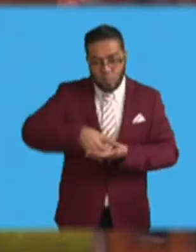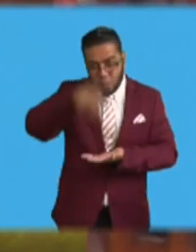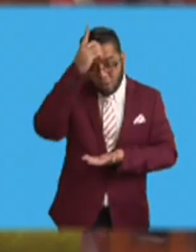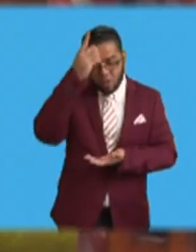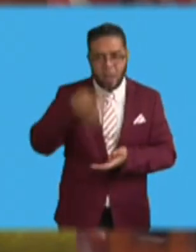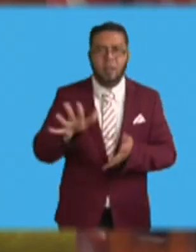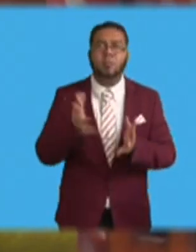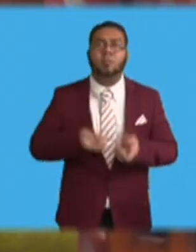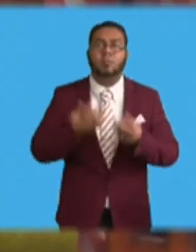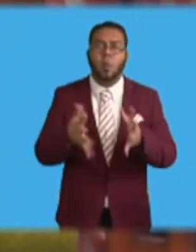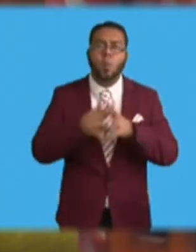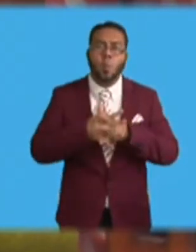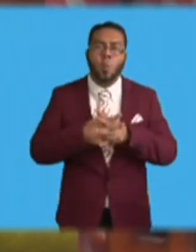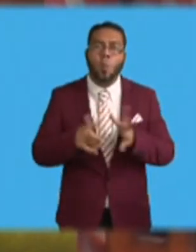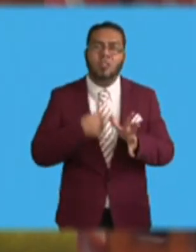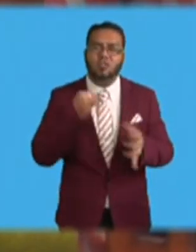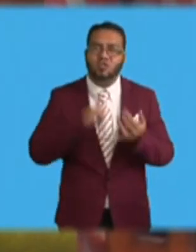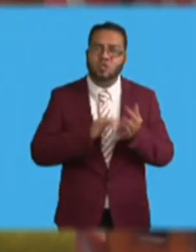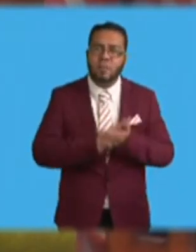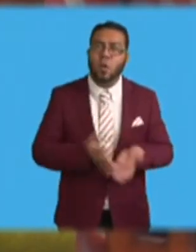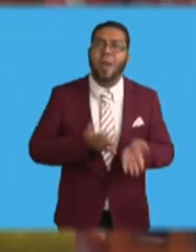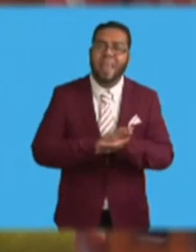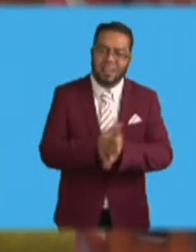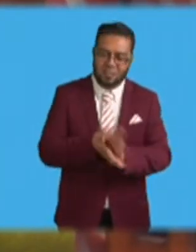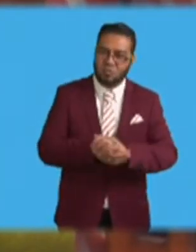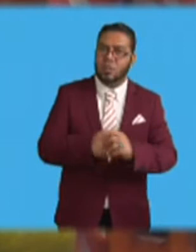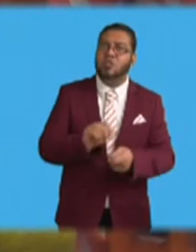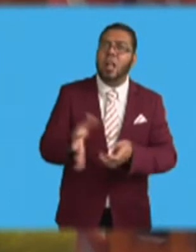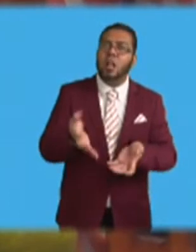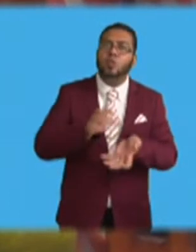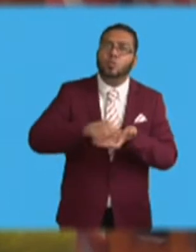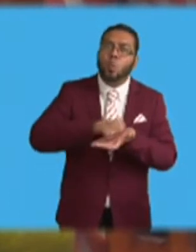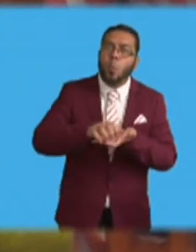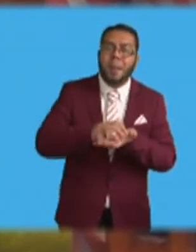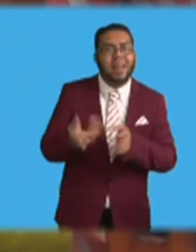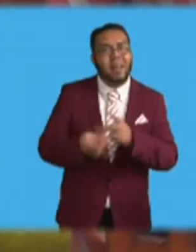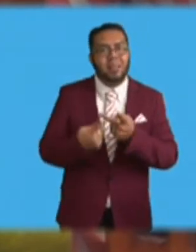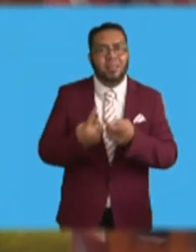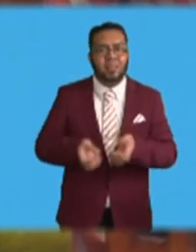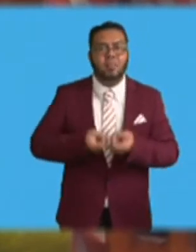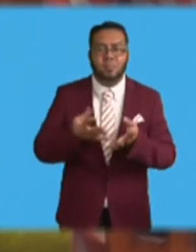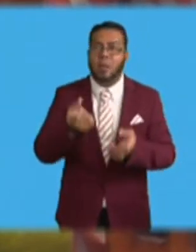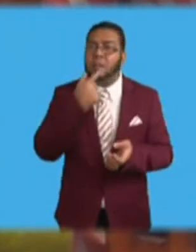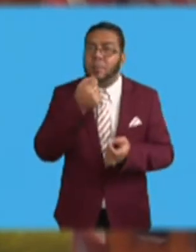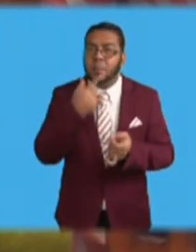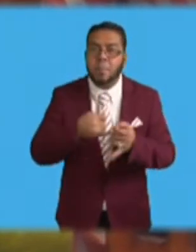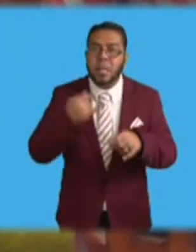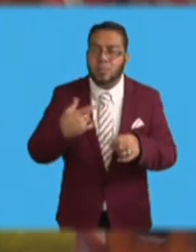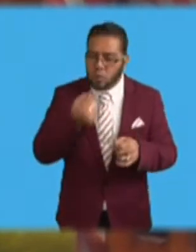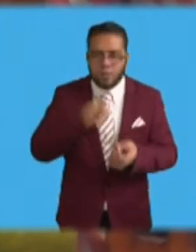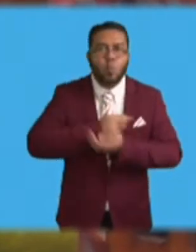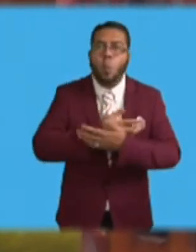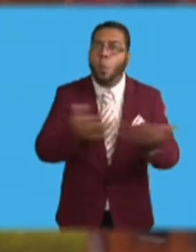wash facilities including hand gels, soap and disinfectants. Preventative antibiotic was also given to all